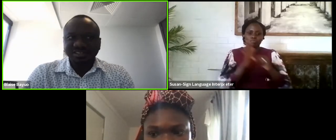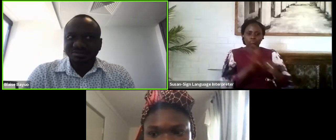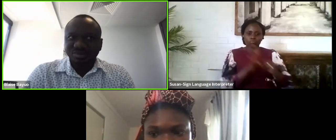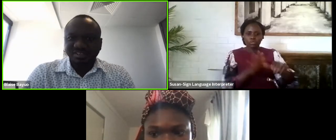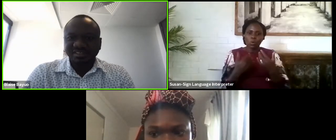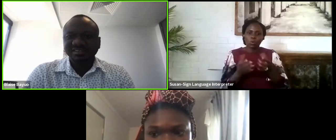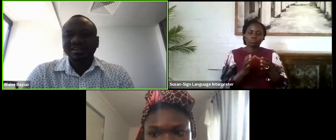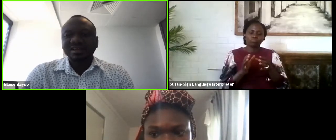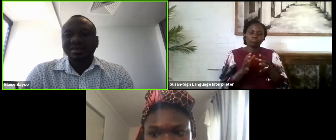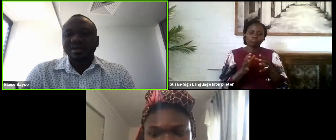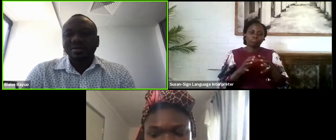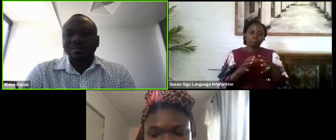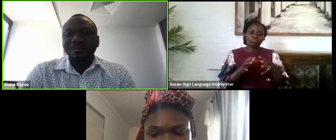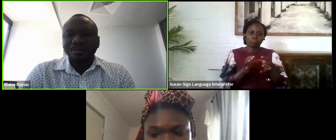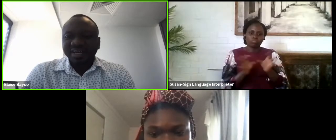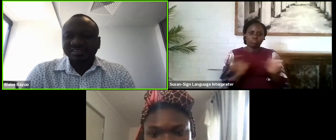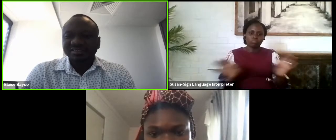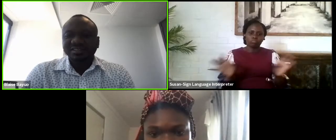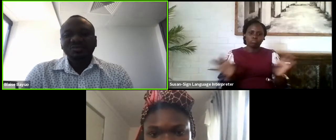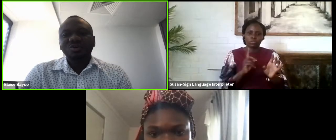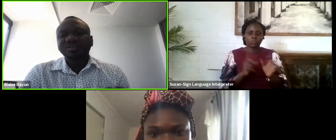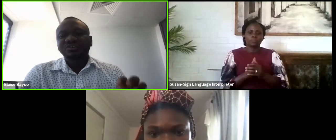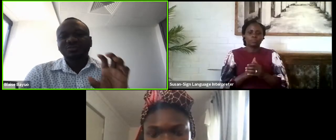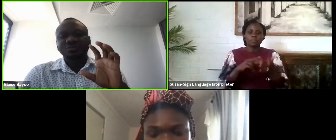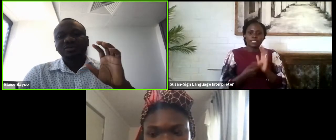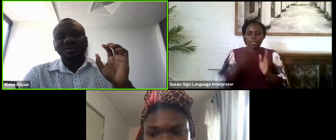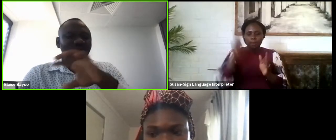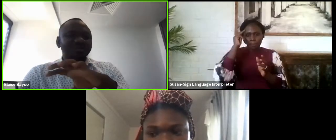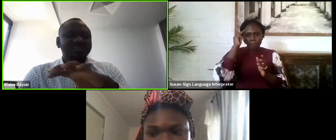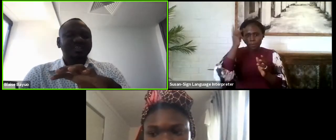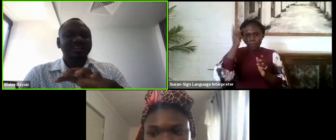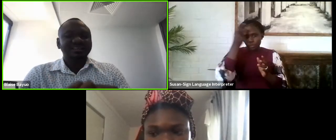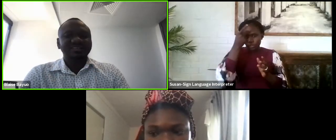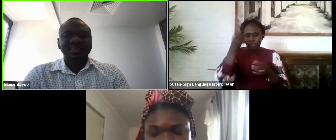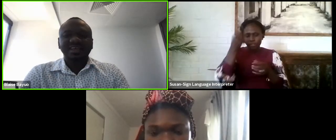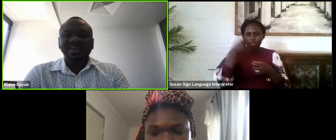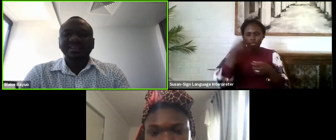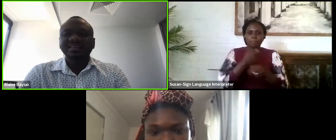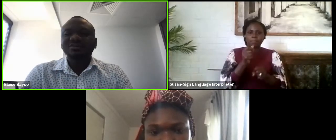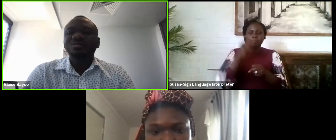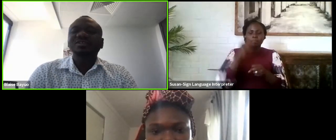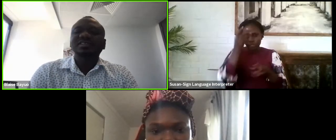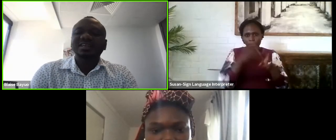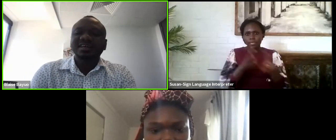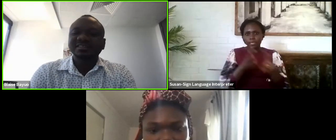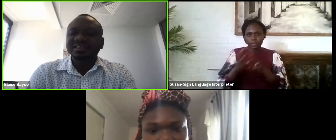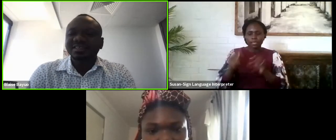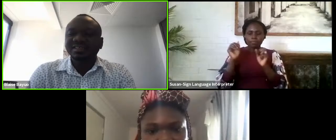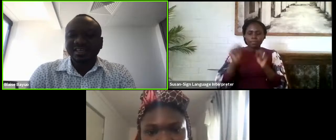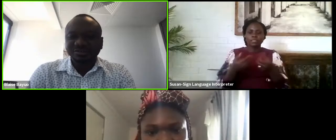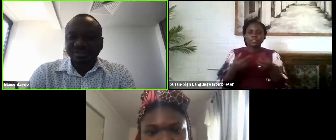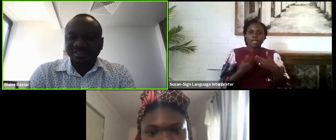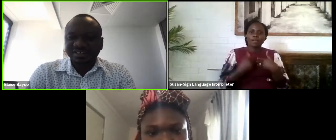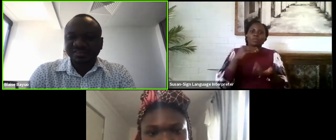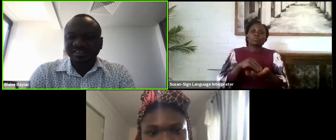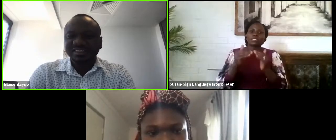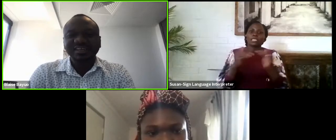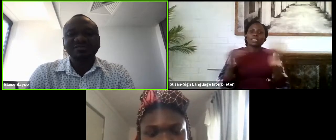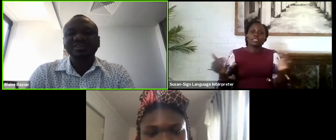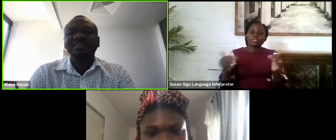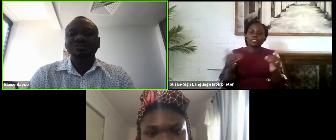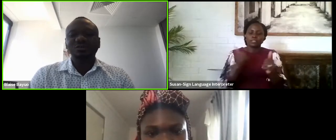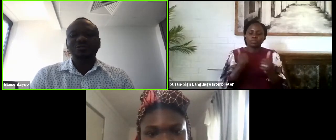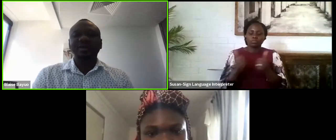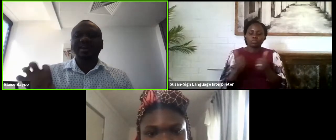that policy measures must commit to common standards, and common standards in technology services